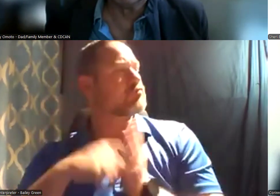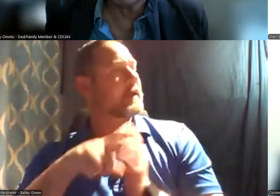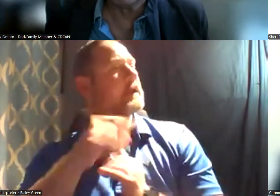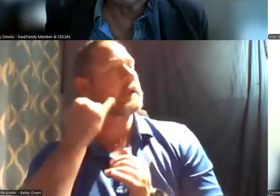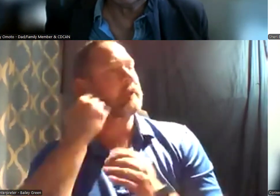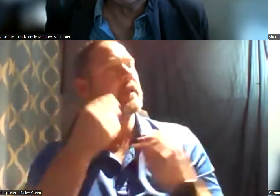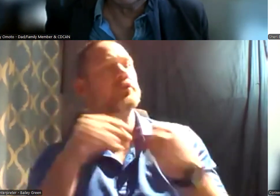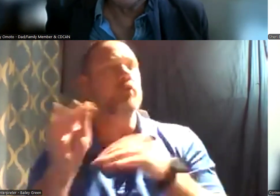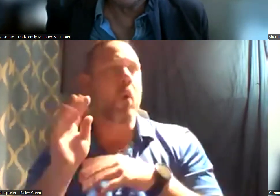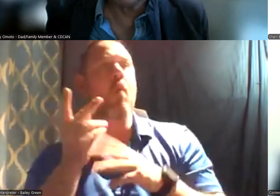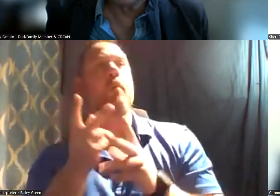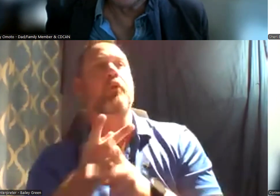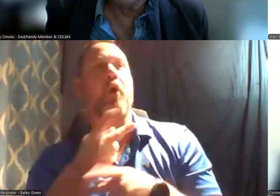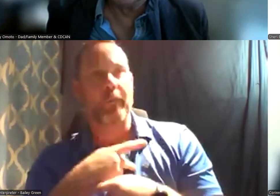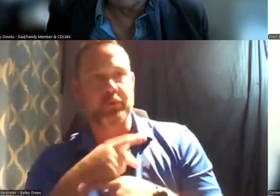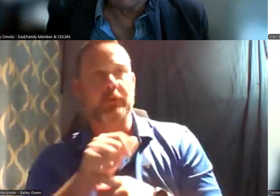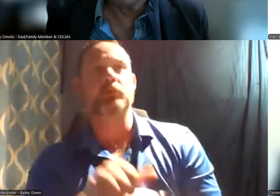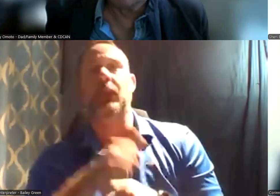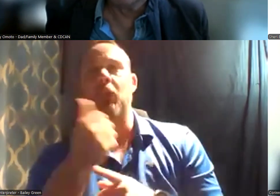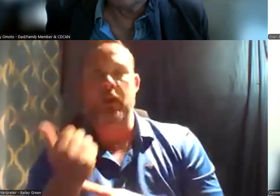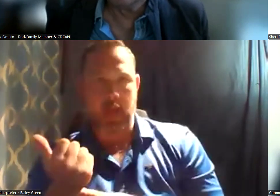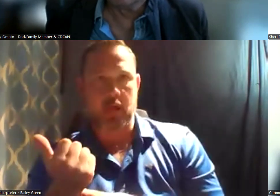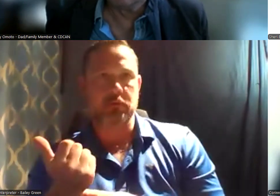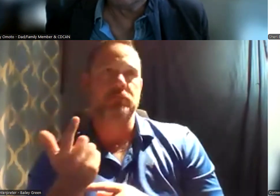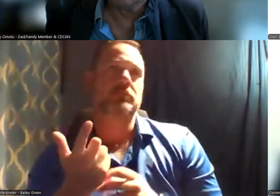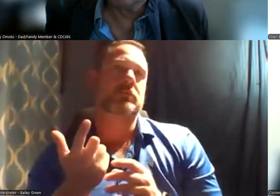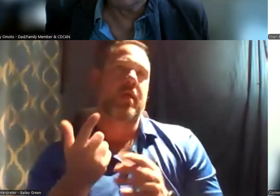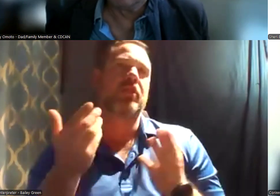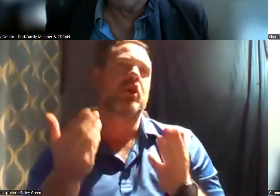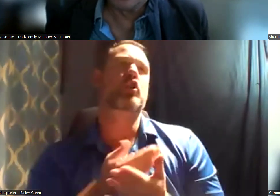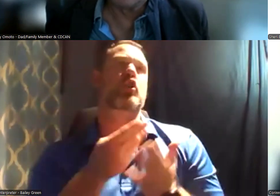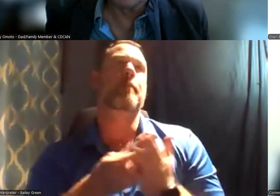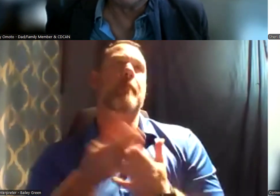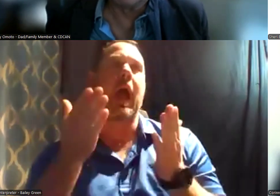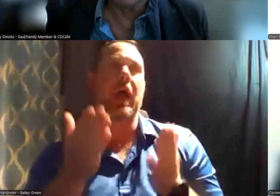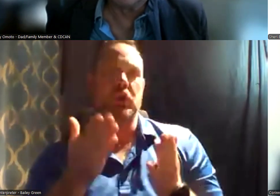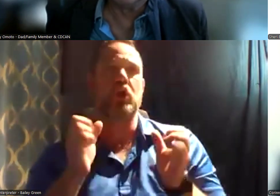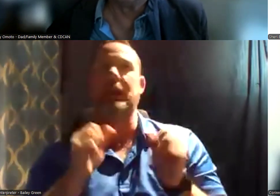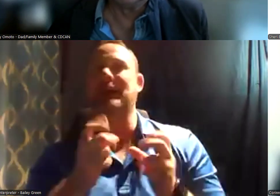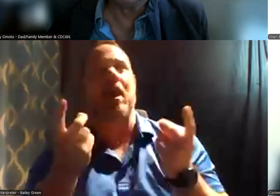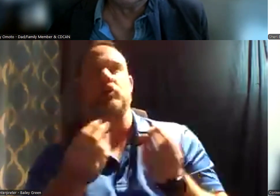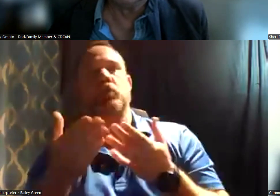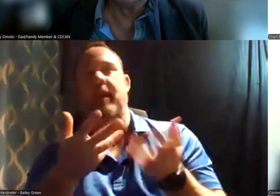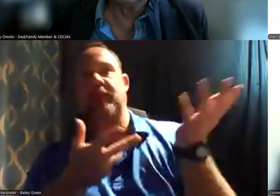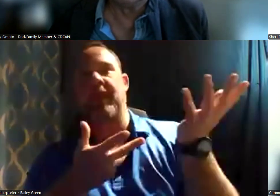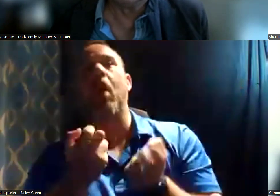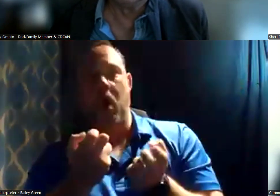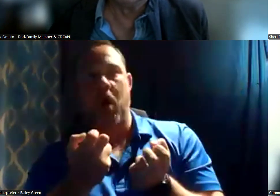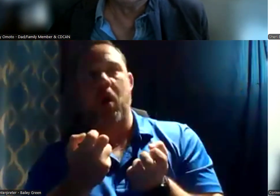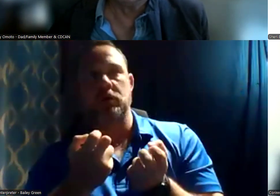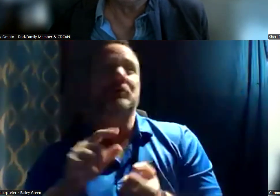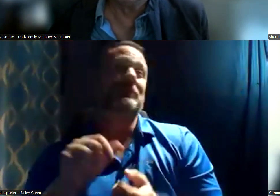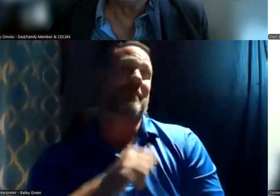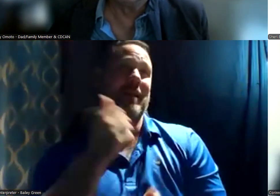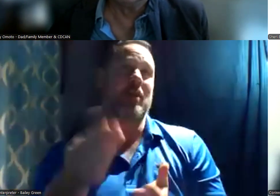the property to somebody else, they could, so to speak, the new buyer could now do whatever they want. Well, the somebody else that's bought